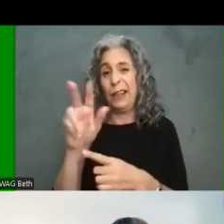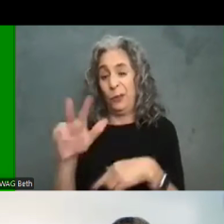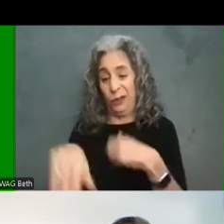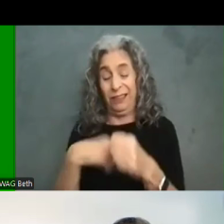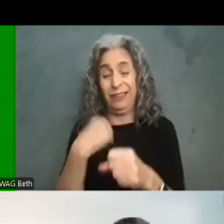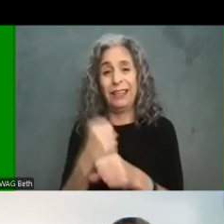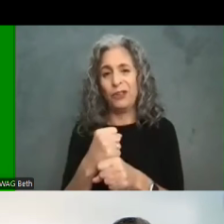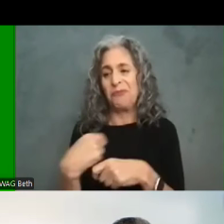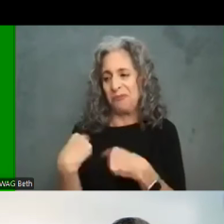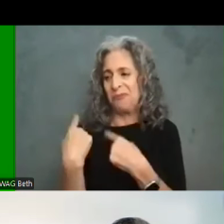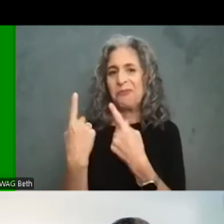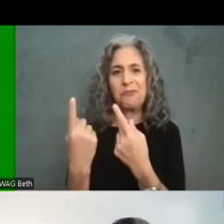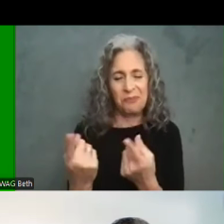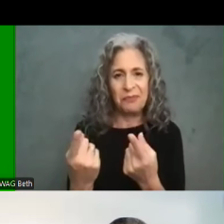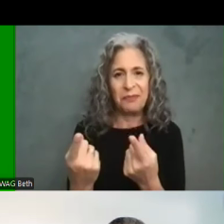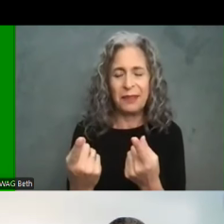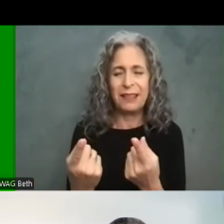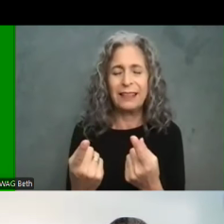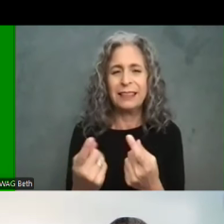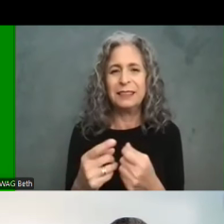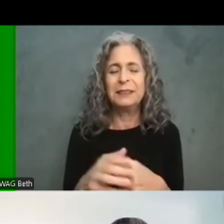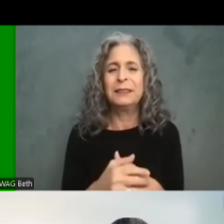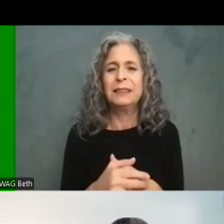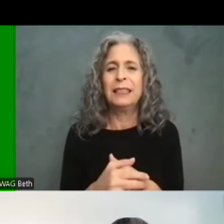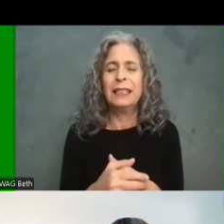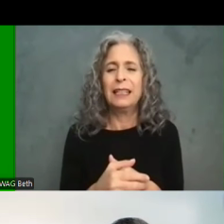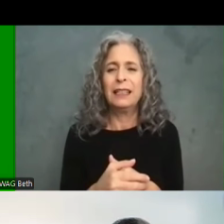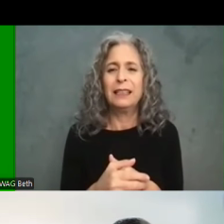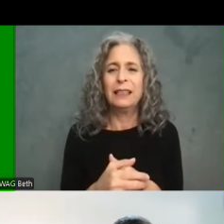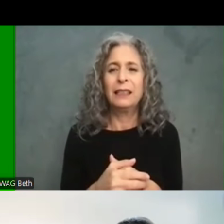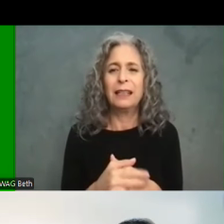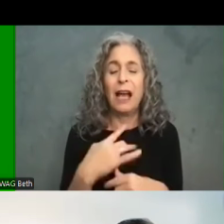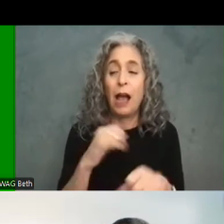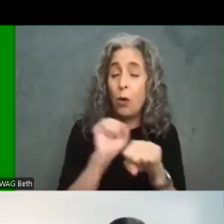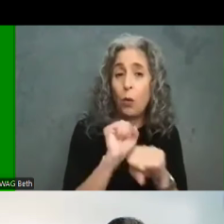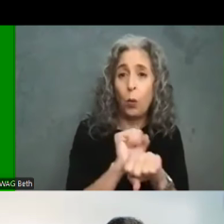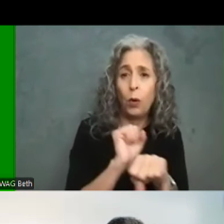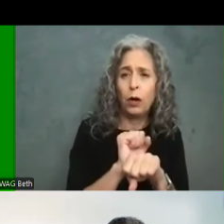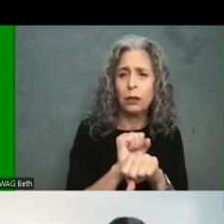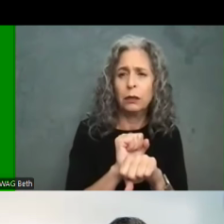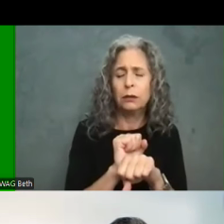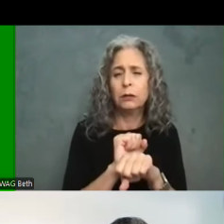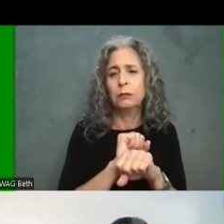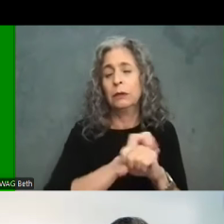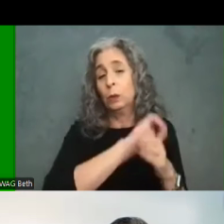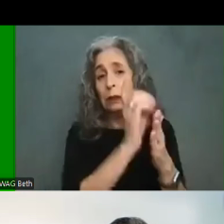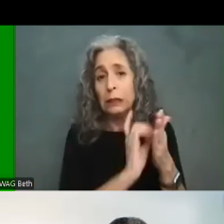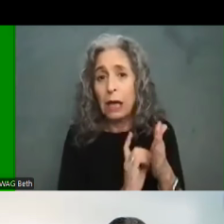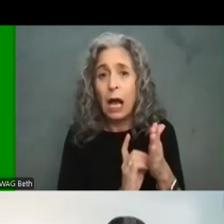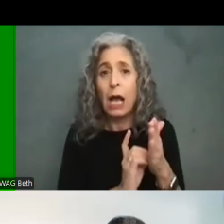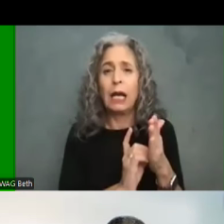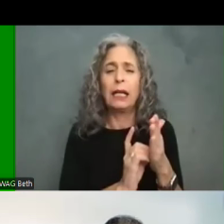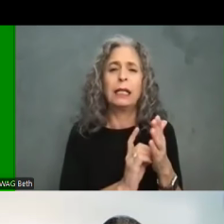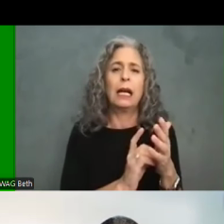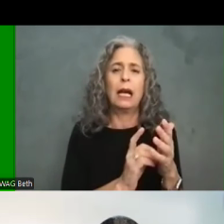so. So a long time. And I've worked in interface design. I've worked